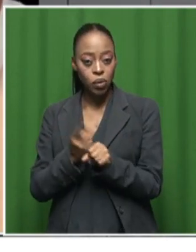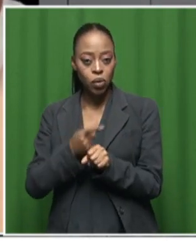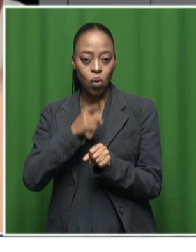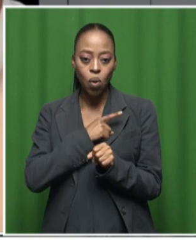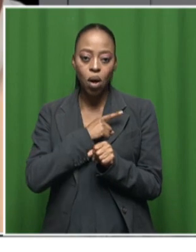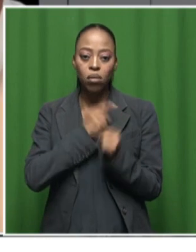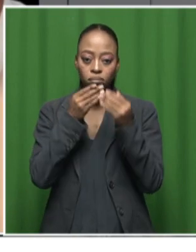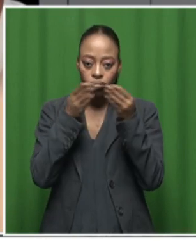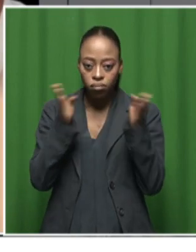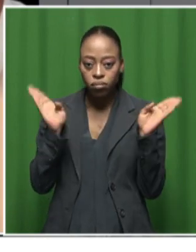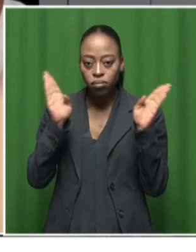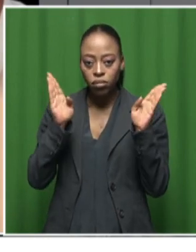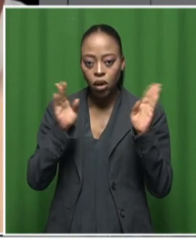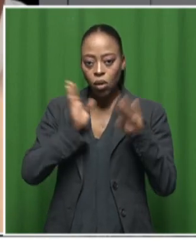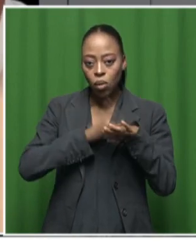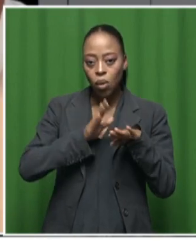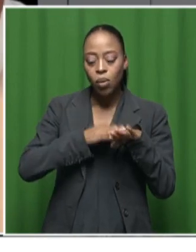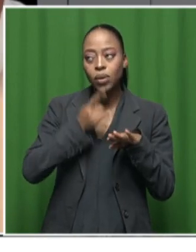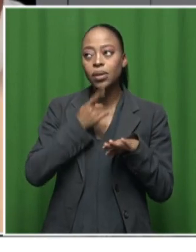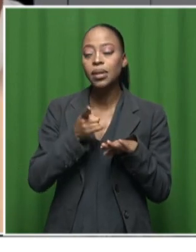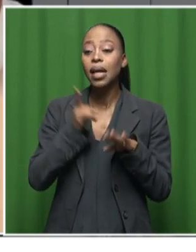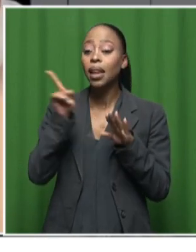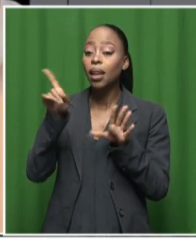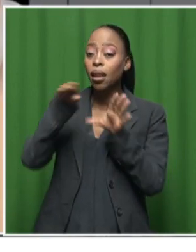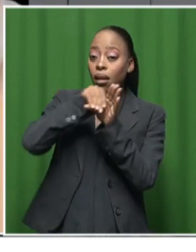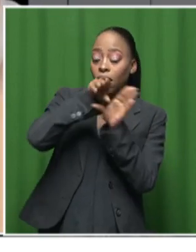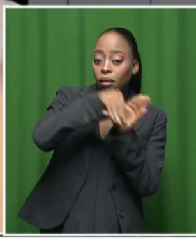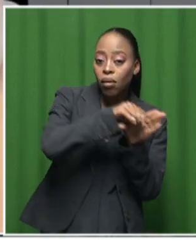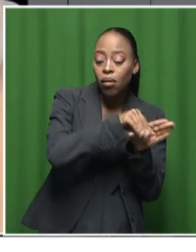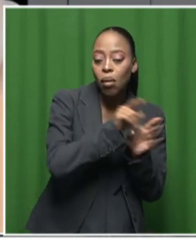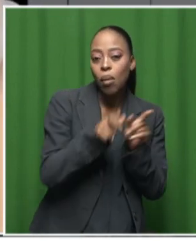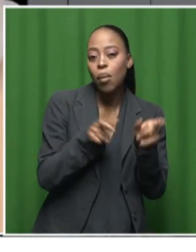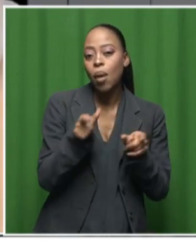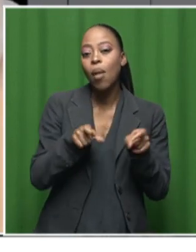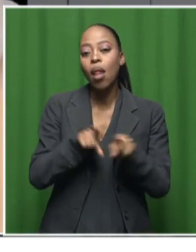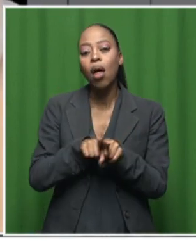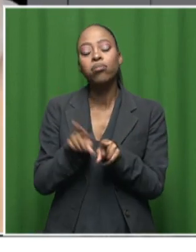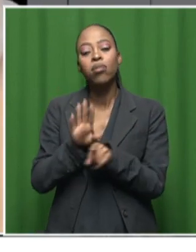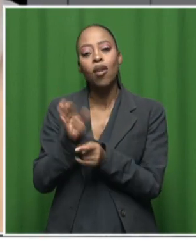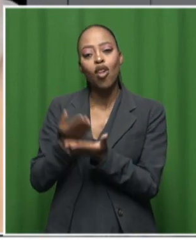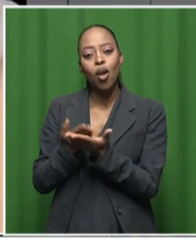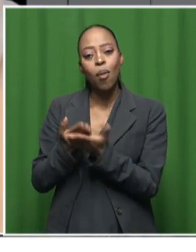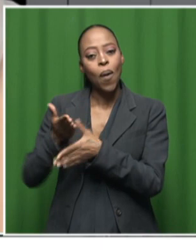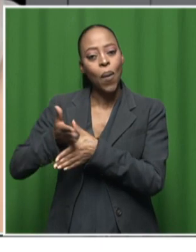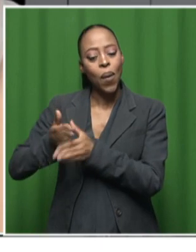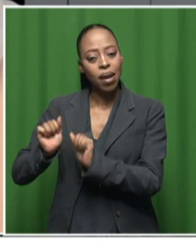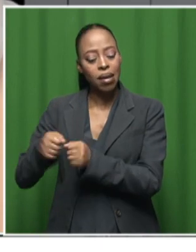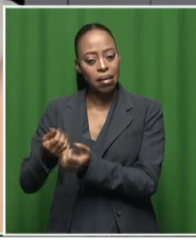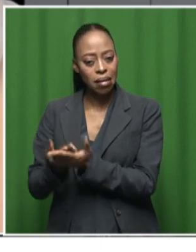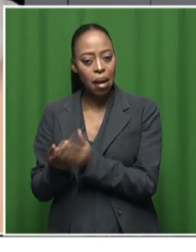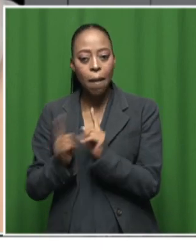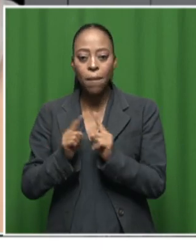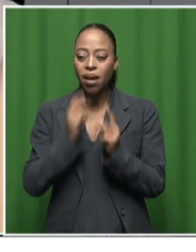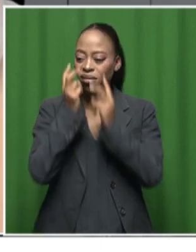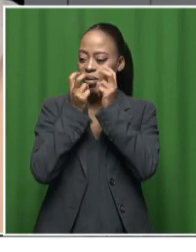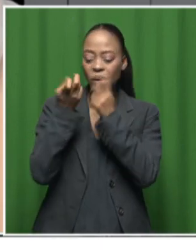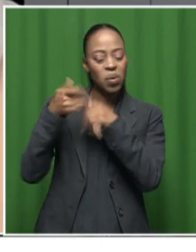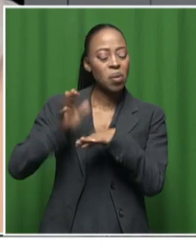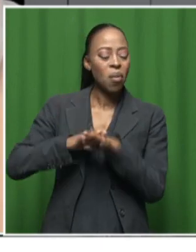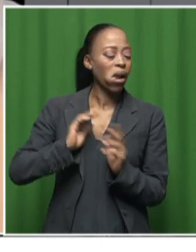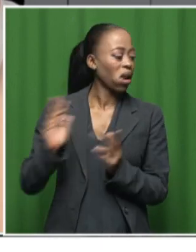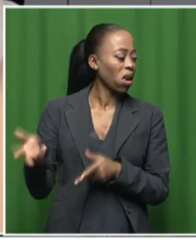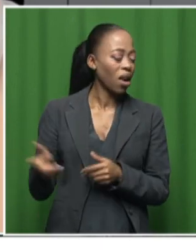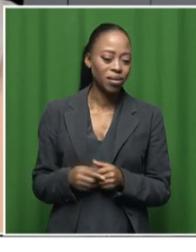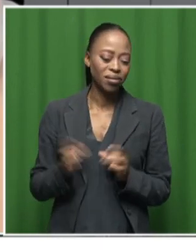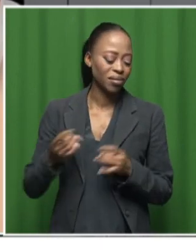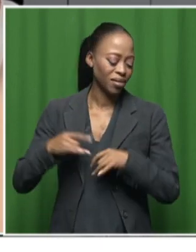expanded definition, which basically includes people that are available for work but that are not looking anymore, they've just